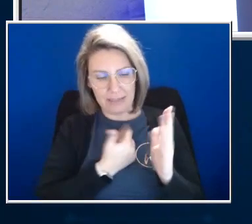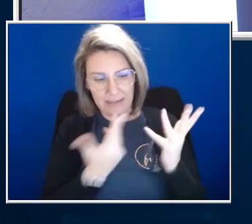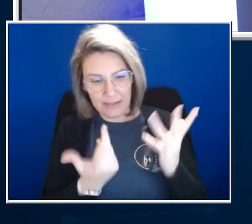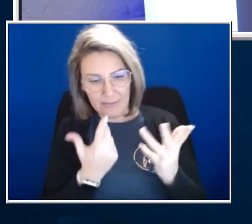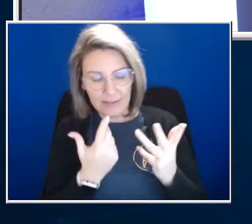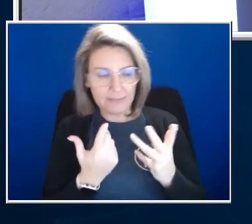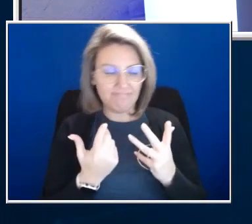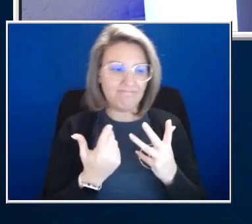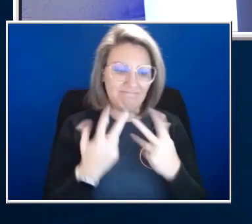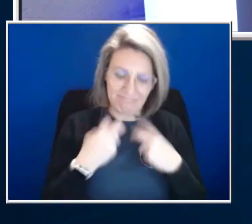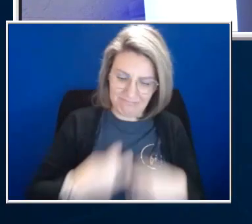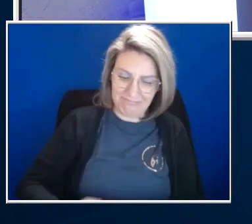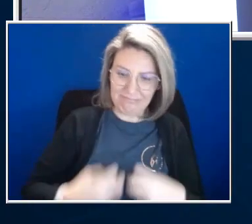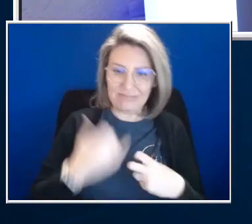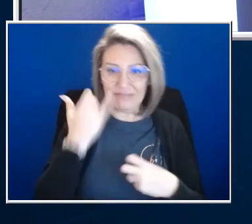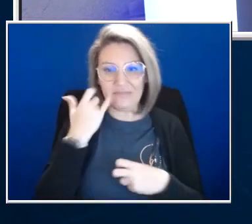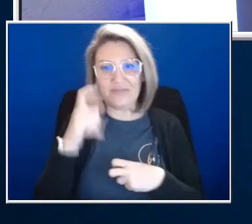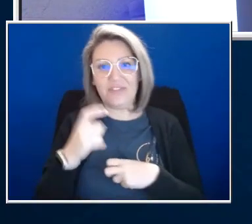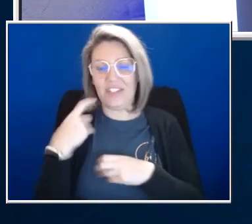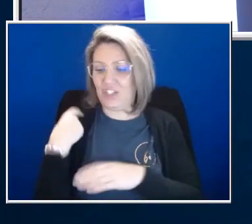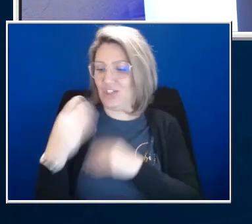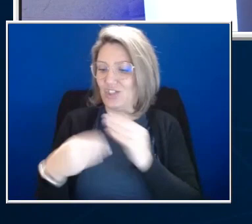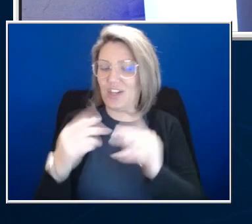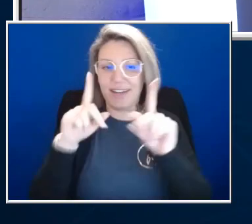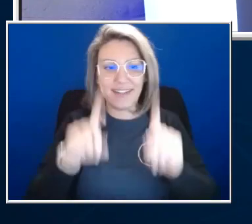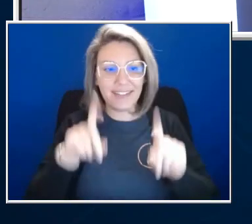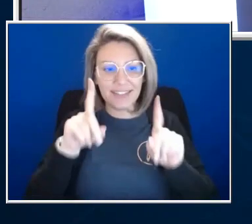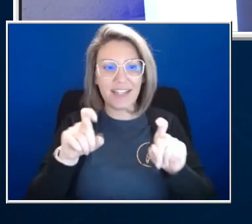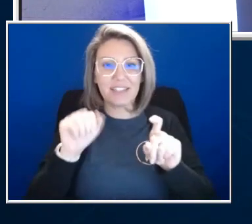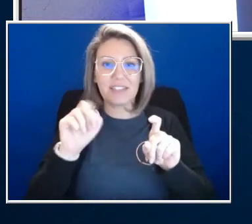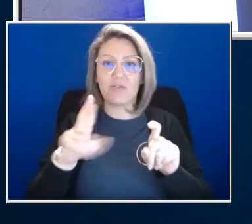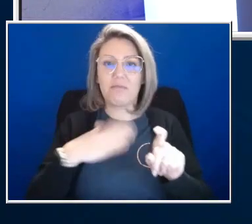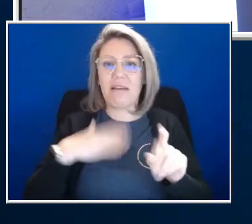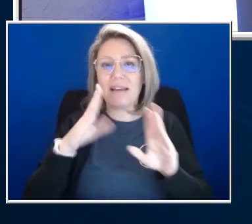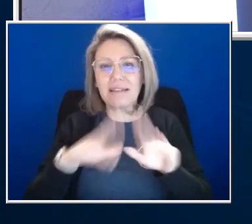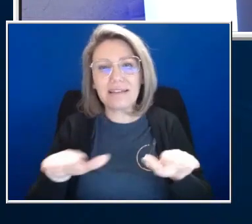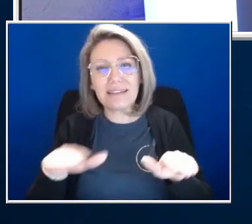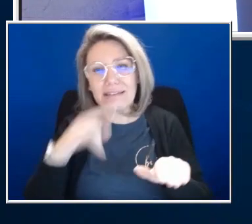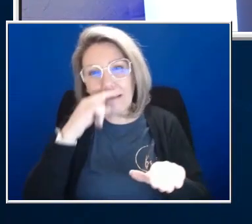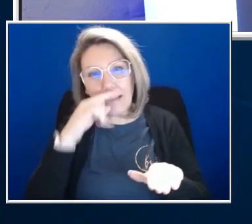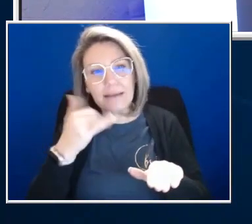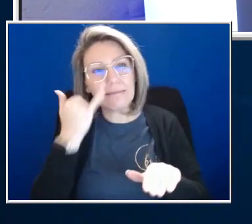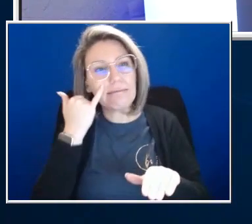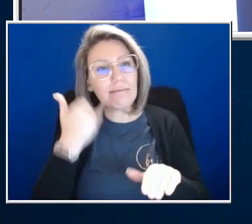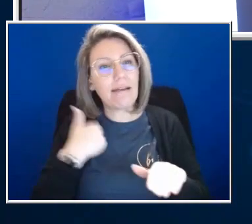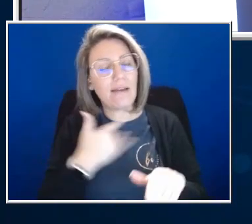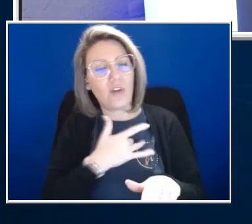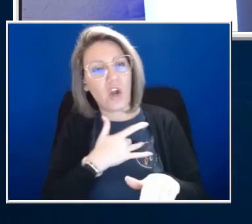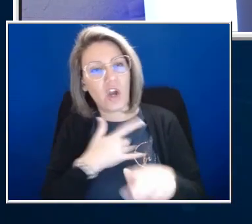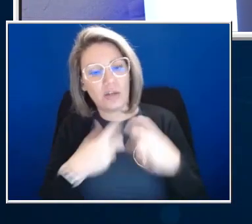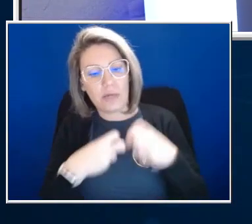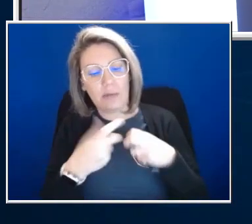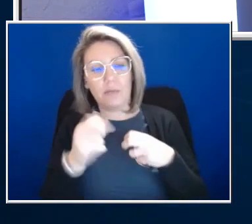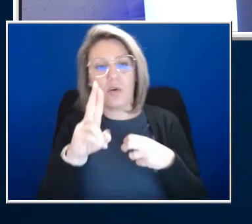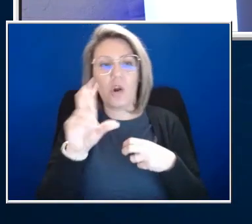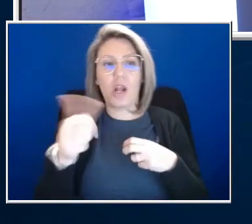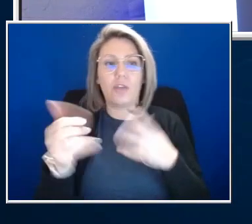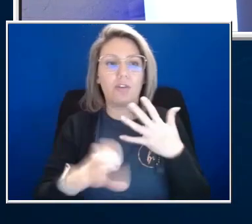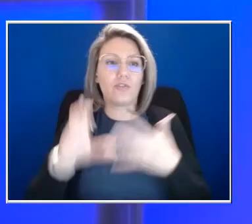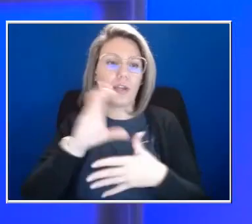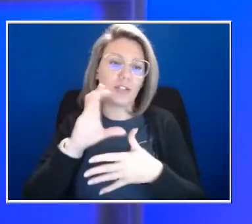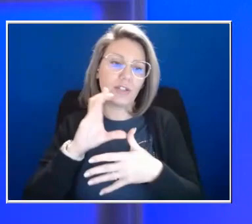need genetic testing or my kids need genetic testing? Is it if I have a heart problem, or is there any other criteria? Yeah, I